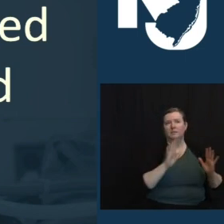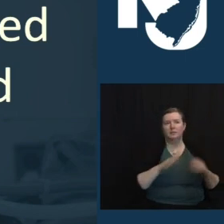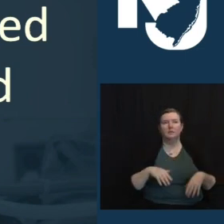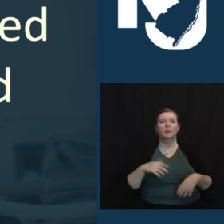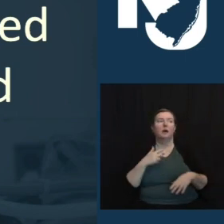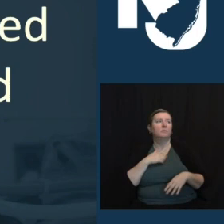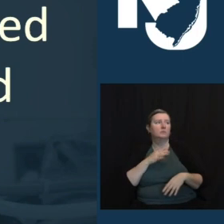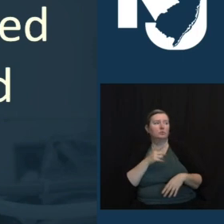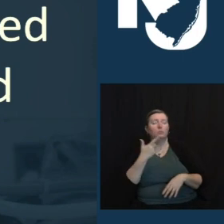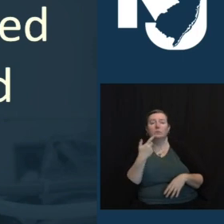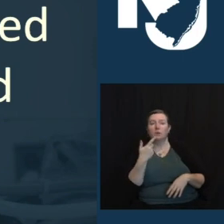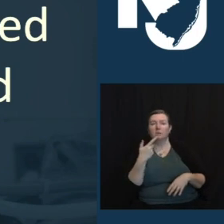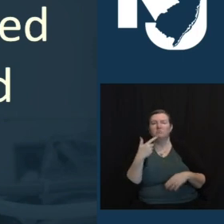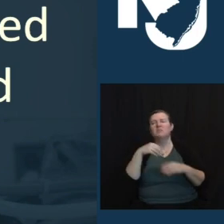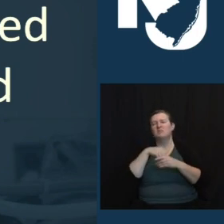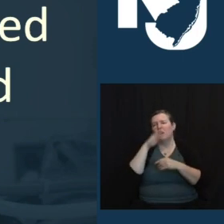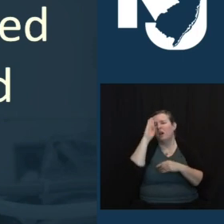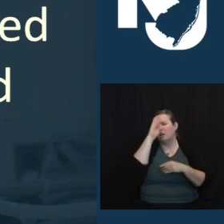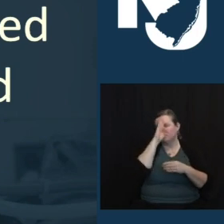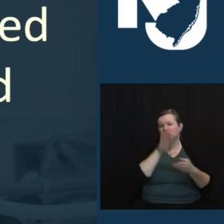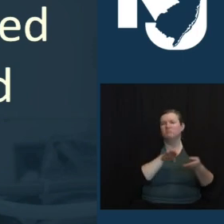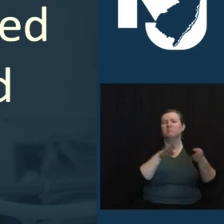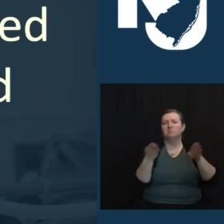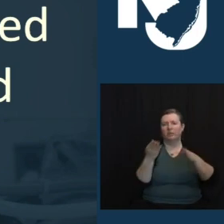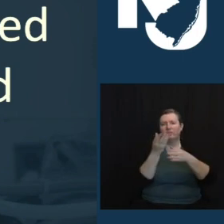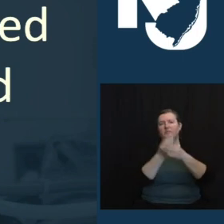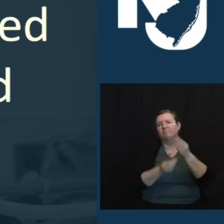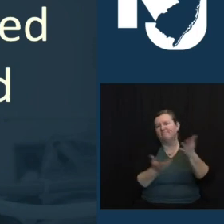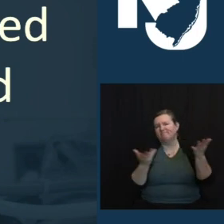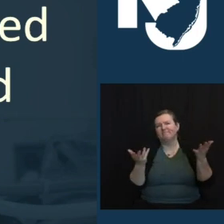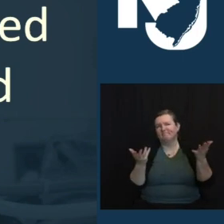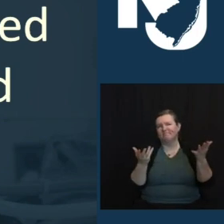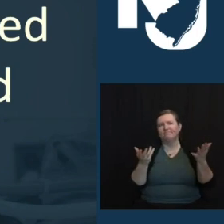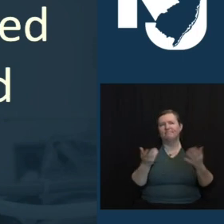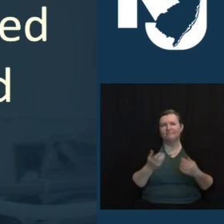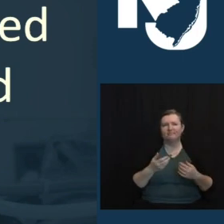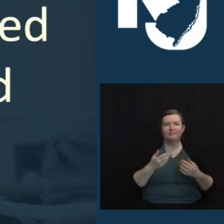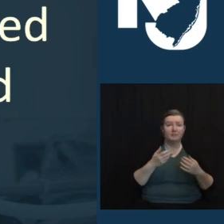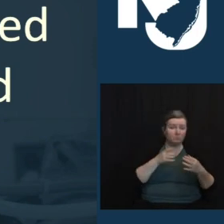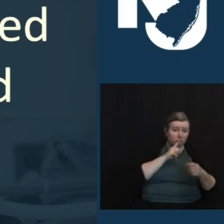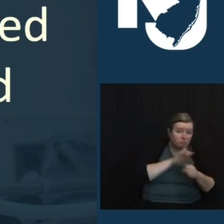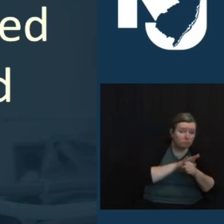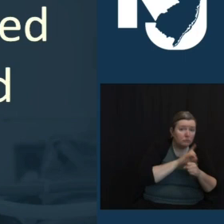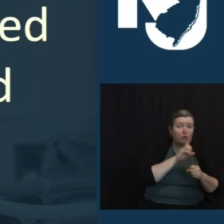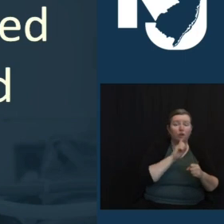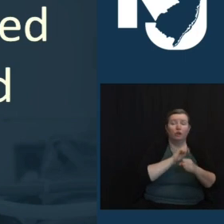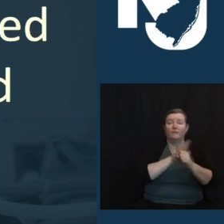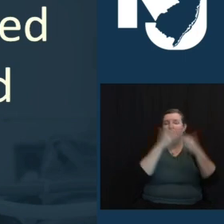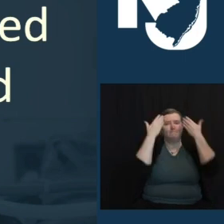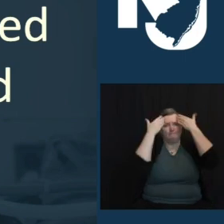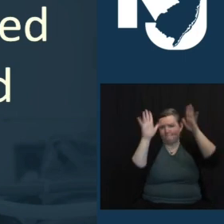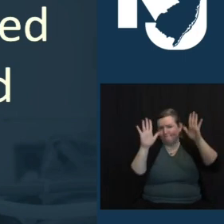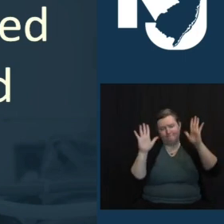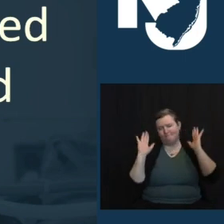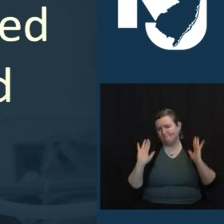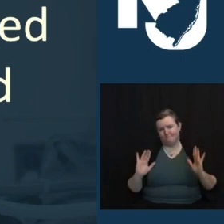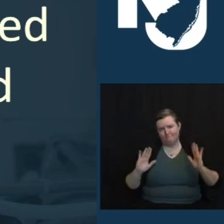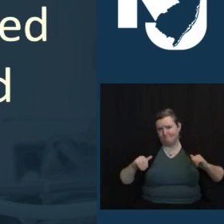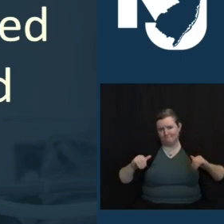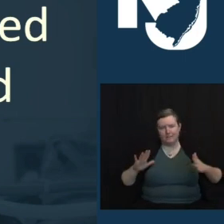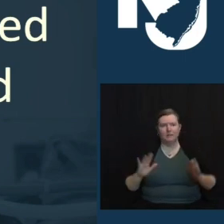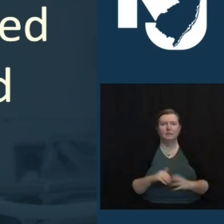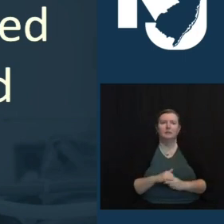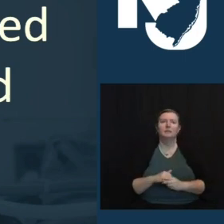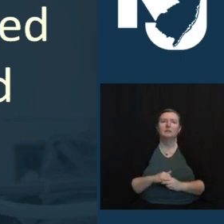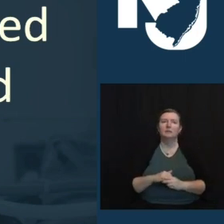21 inpatient deaths yesterday. Again, none of those are confirmed, so we're comparing apples to oranges. I would just call time